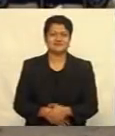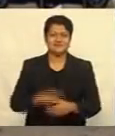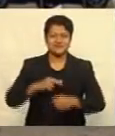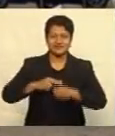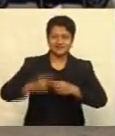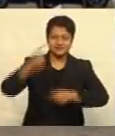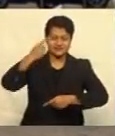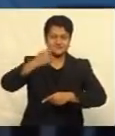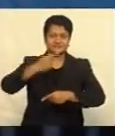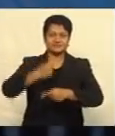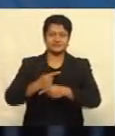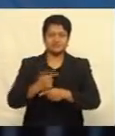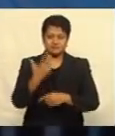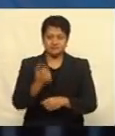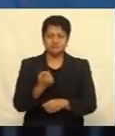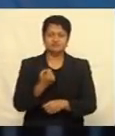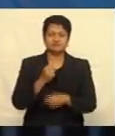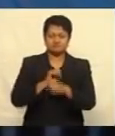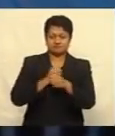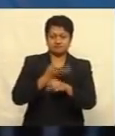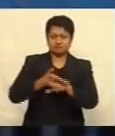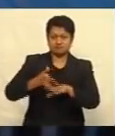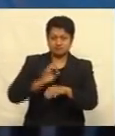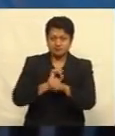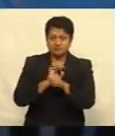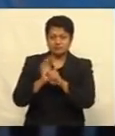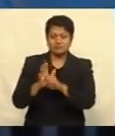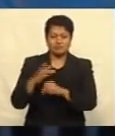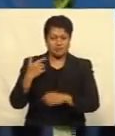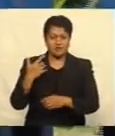In the news tonight, we have new cases for the fifth straight day.